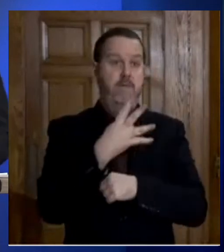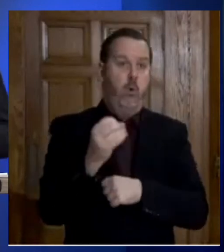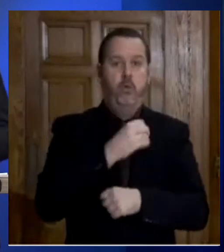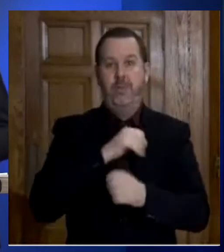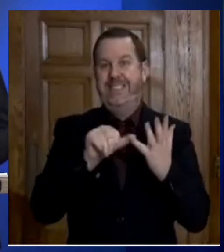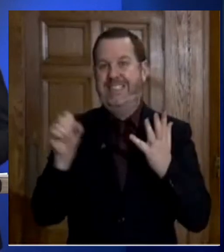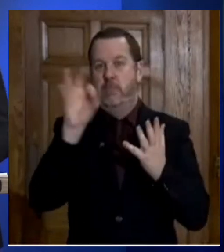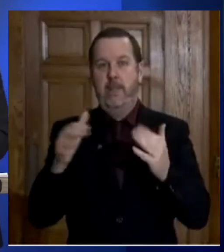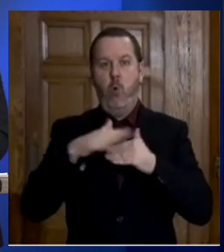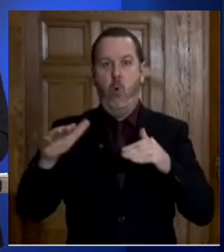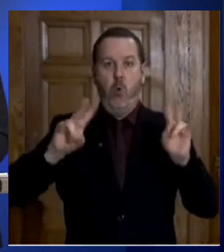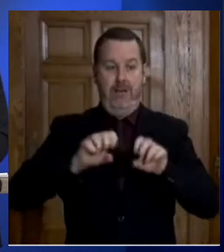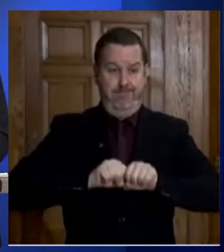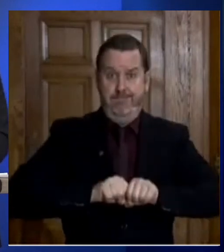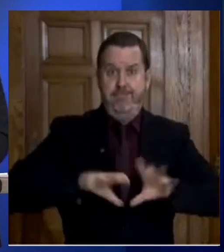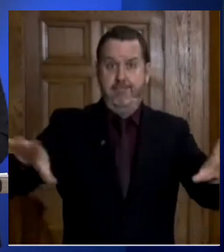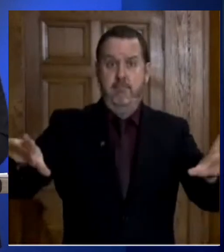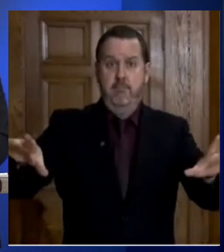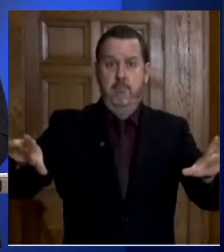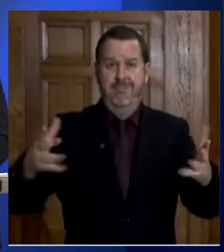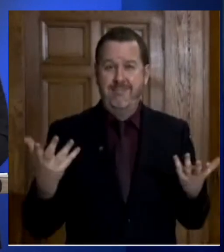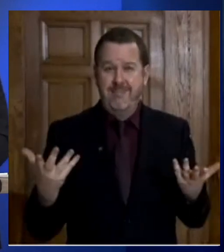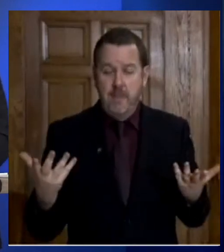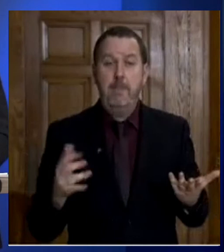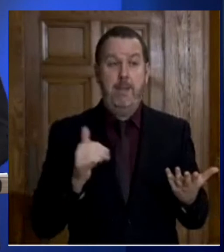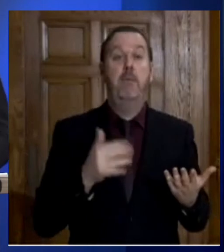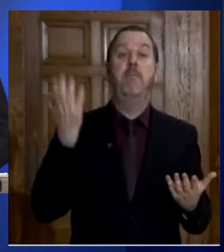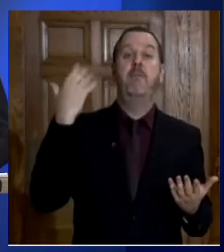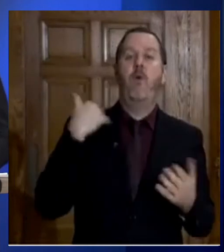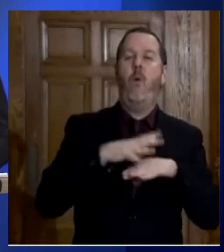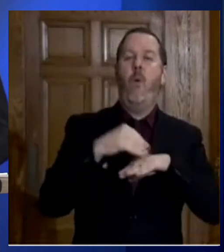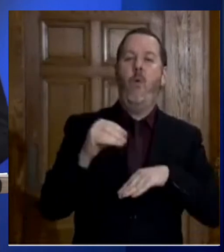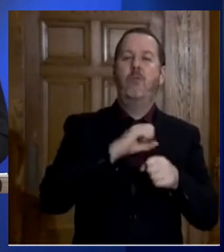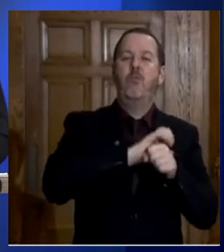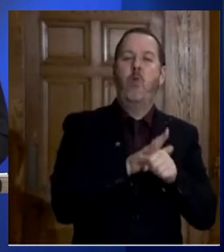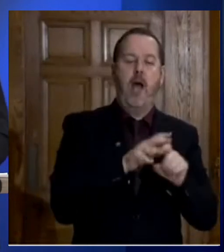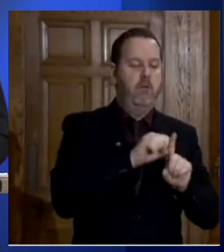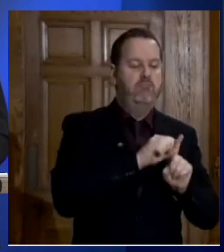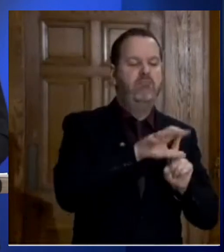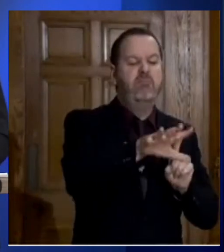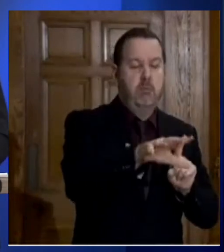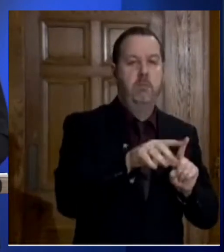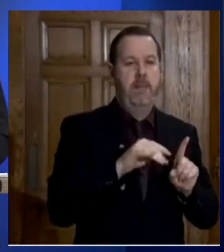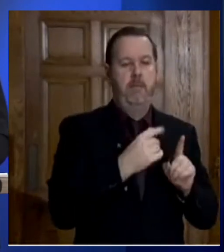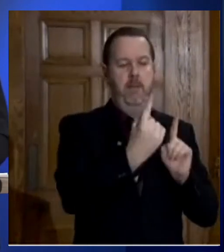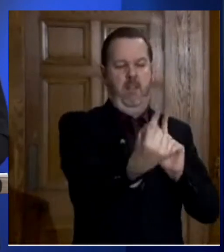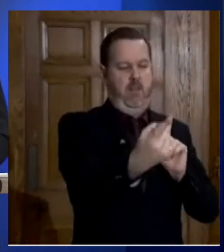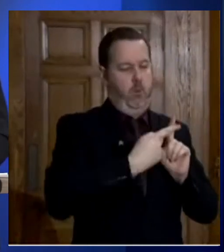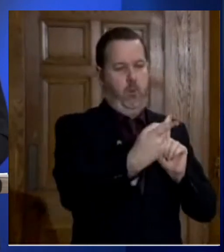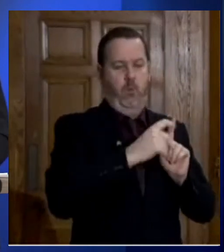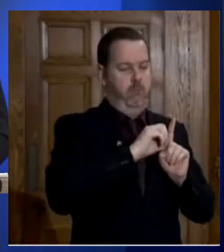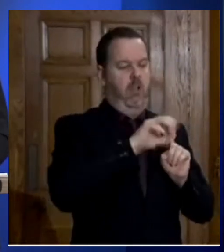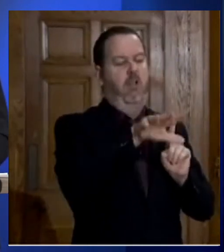So situations where the virus may not have transmitted in the past, with the old variant, the virus will now transmit with the new variant, and